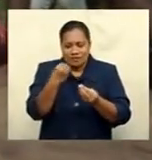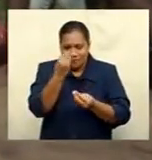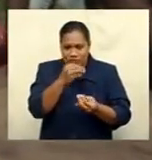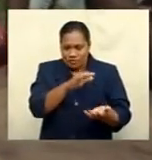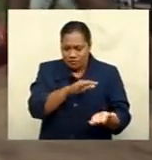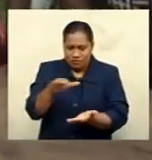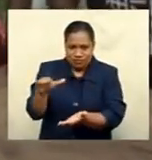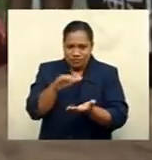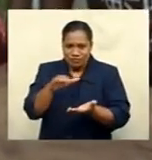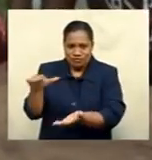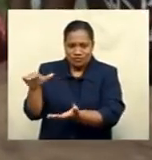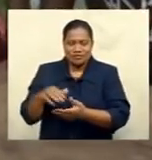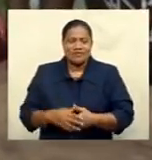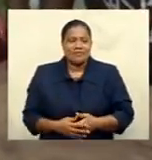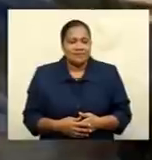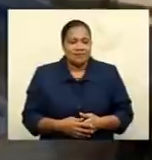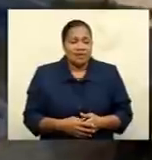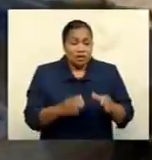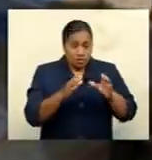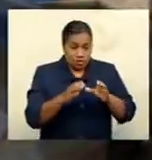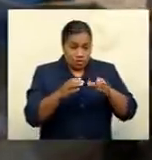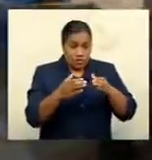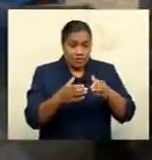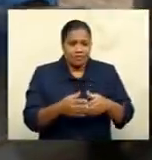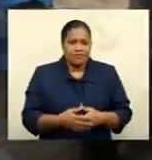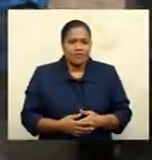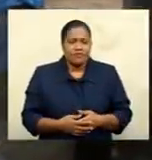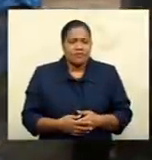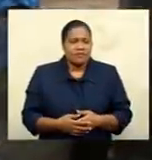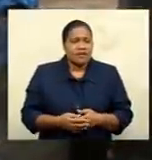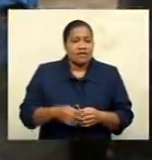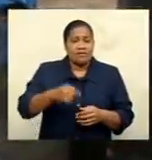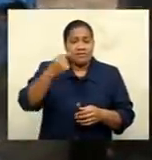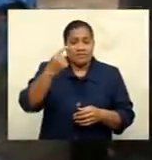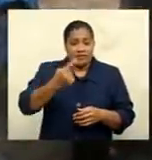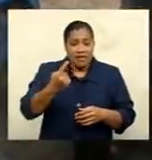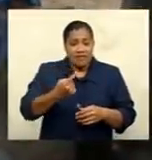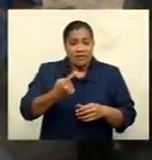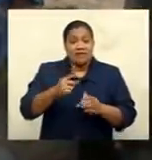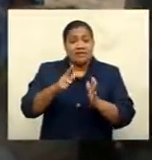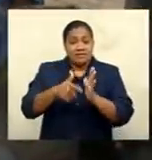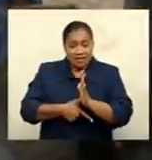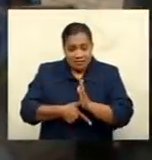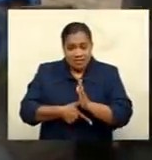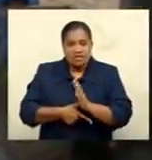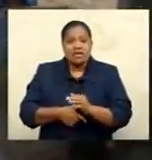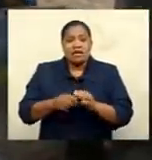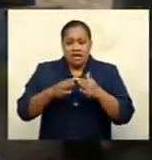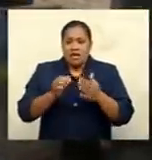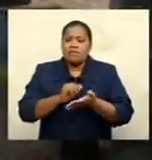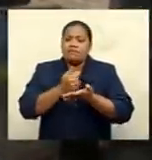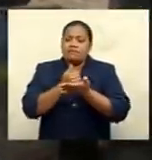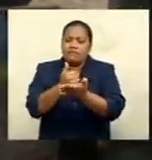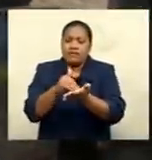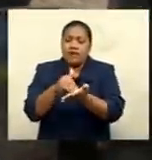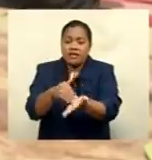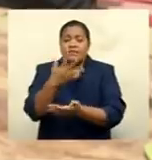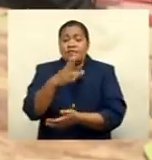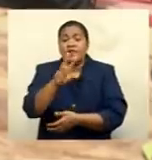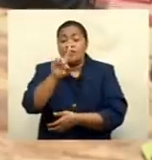$27,600. The group concluded 11 phases in round 1 and assisted 431 families, amounting